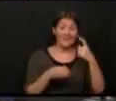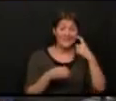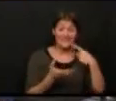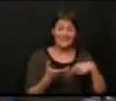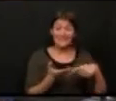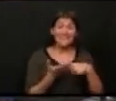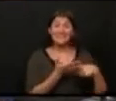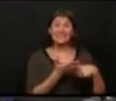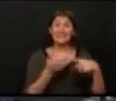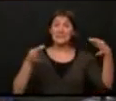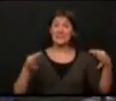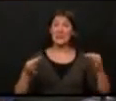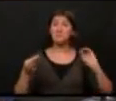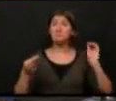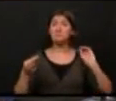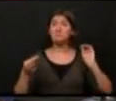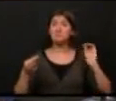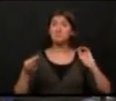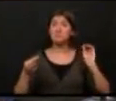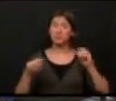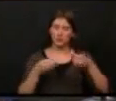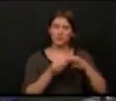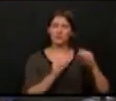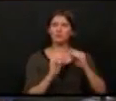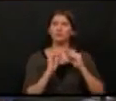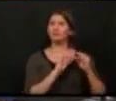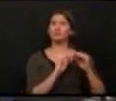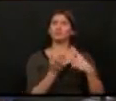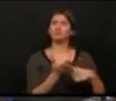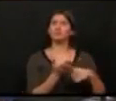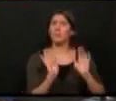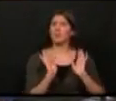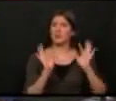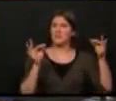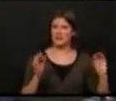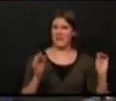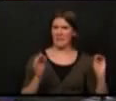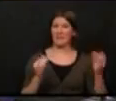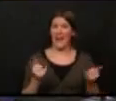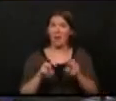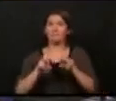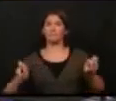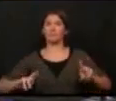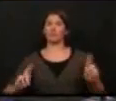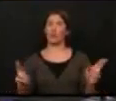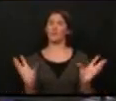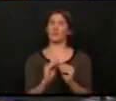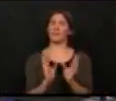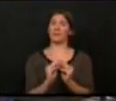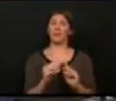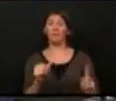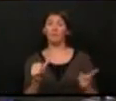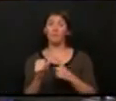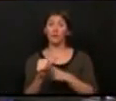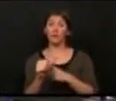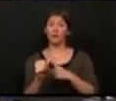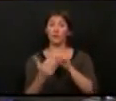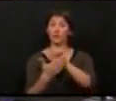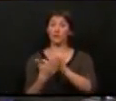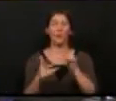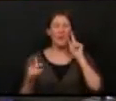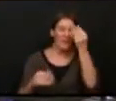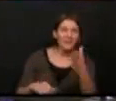in that executive session. The first item on the agenda in this new meeting